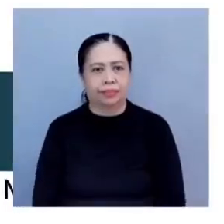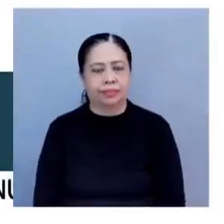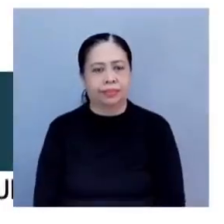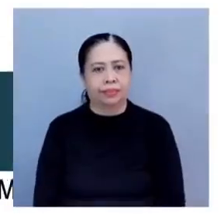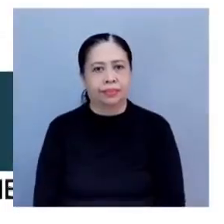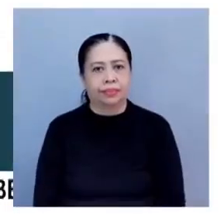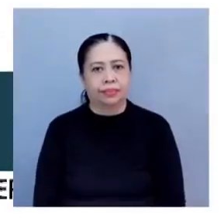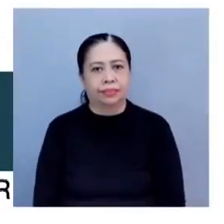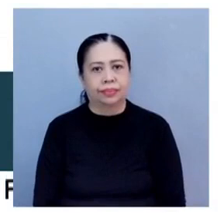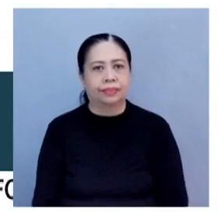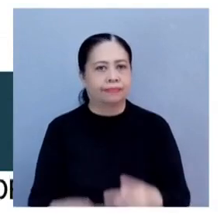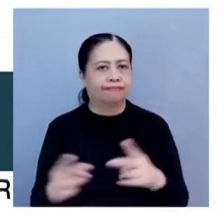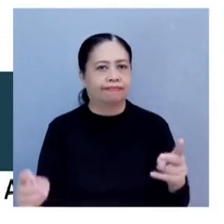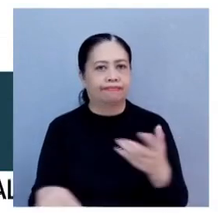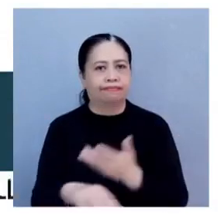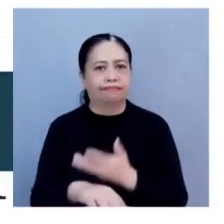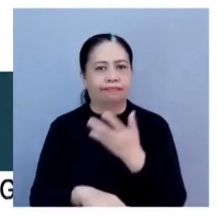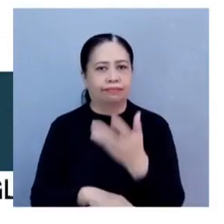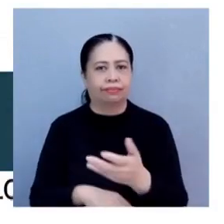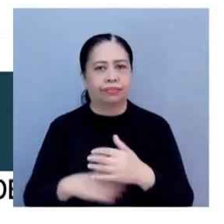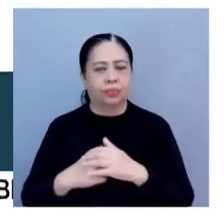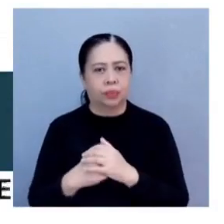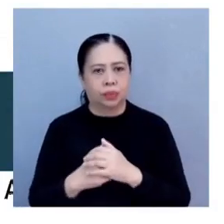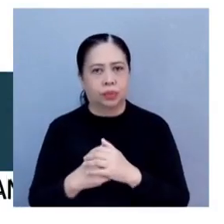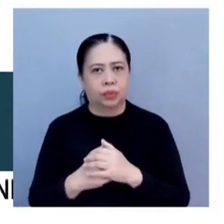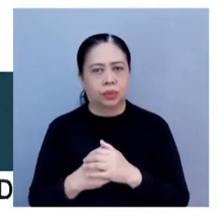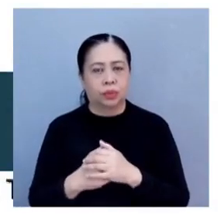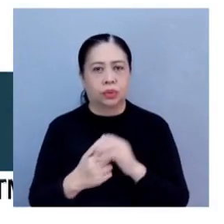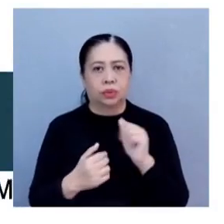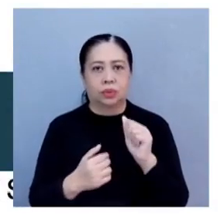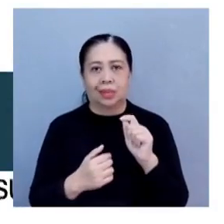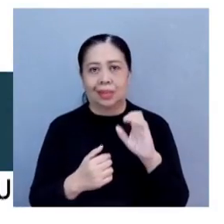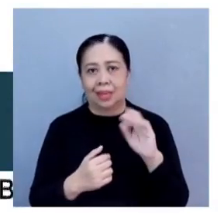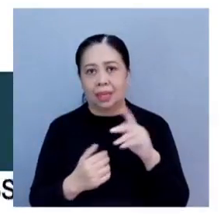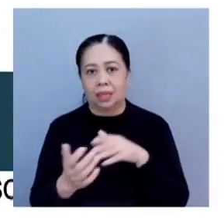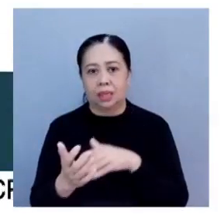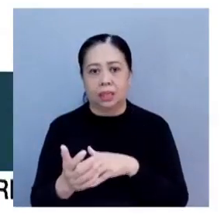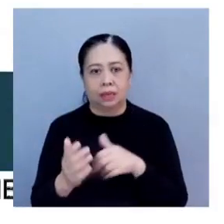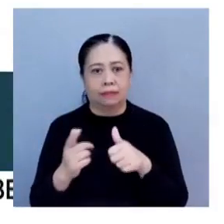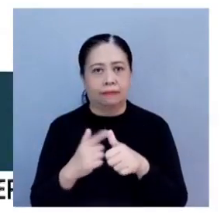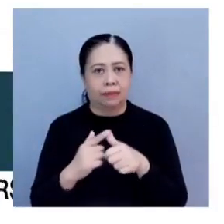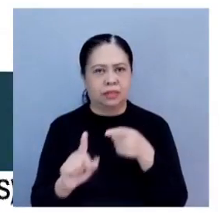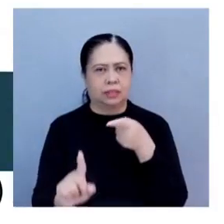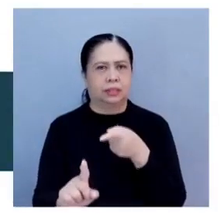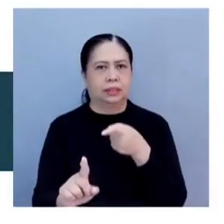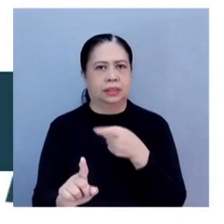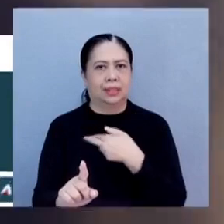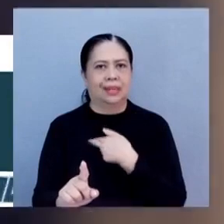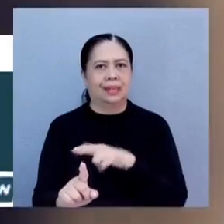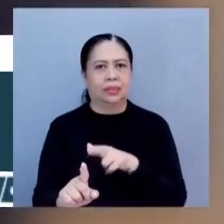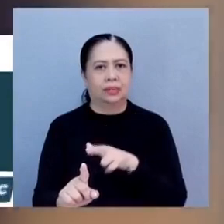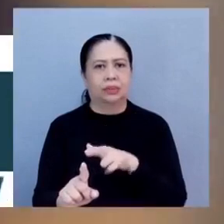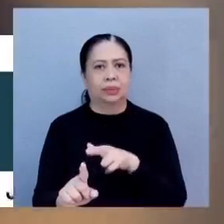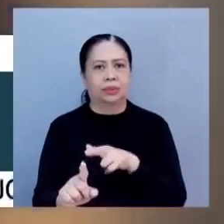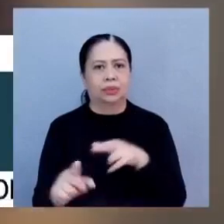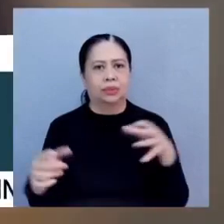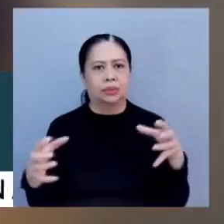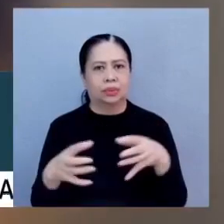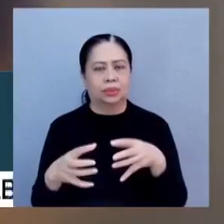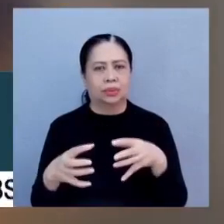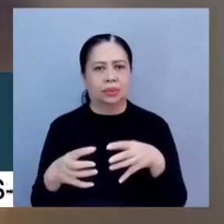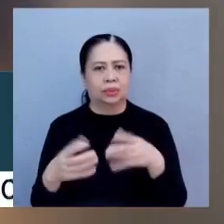Very deliberate yung attack. One, it targeted a religious gathering by a